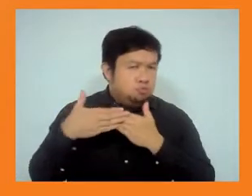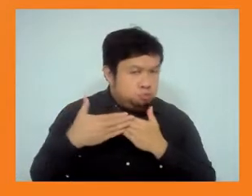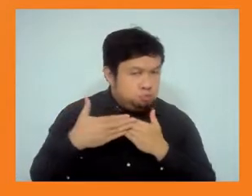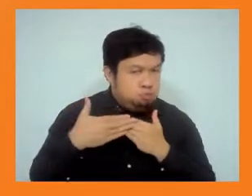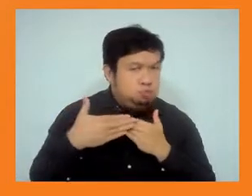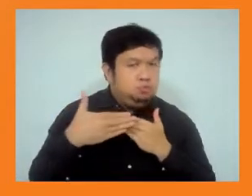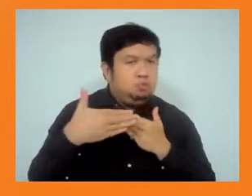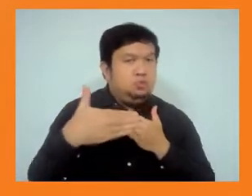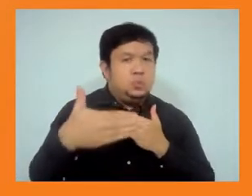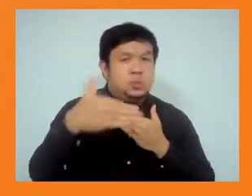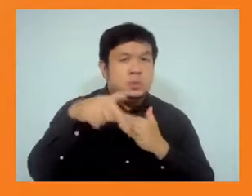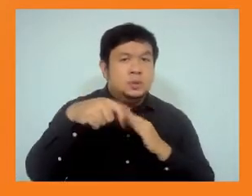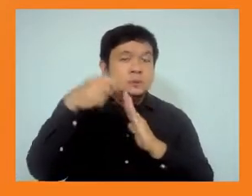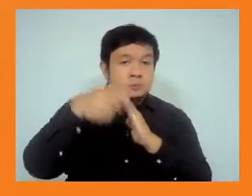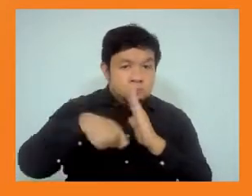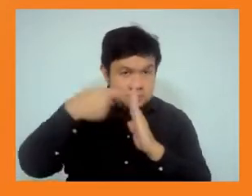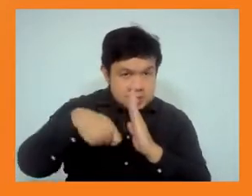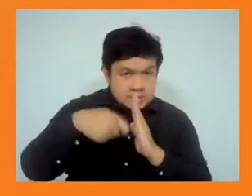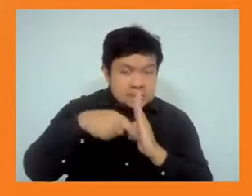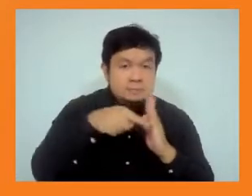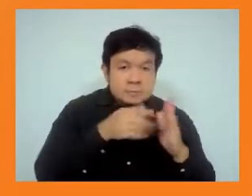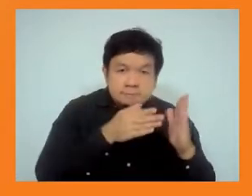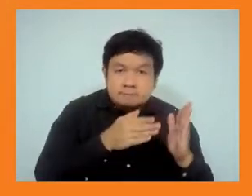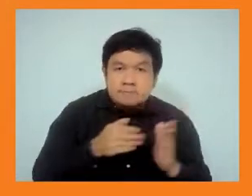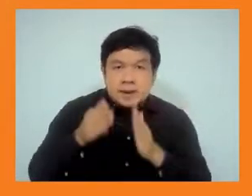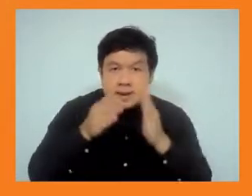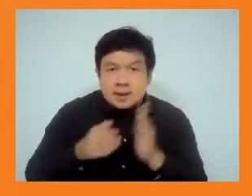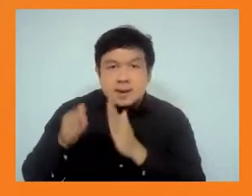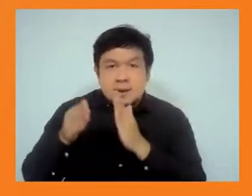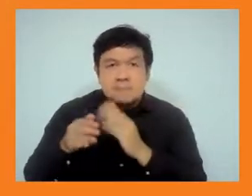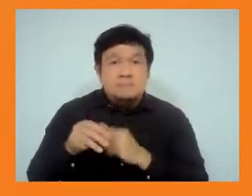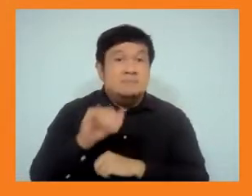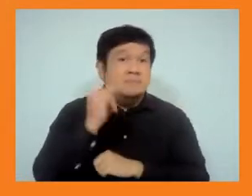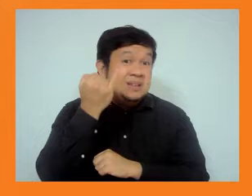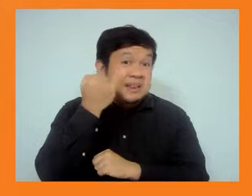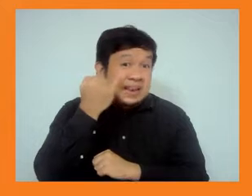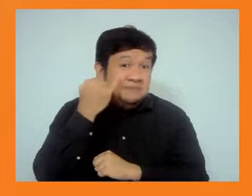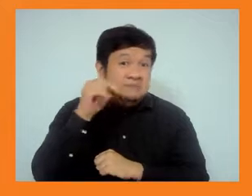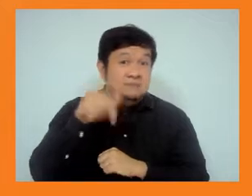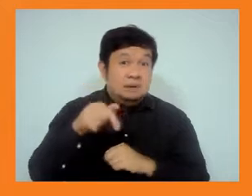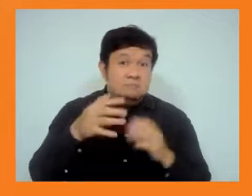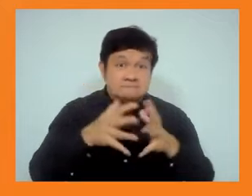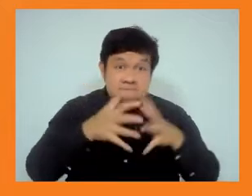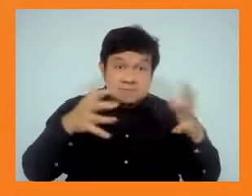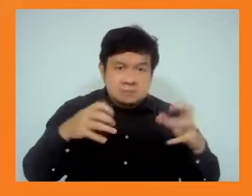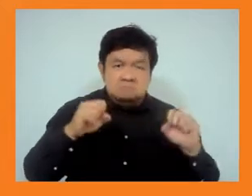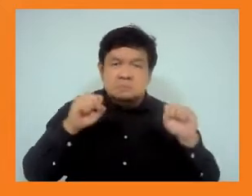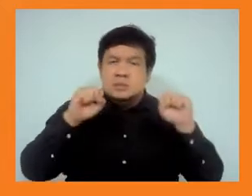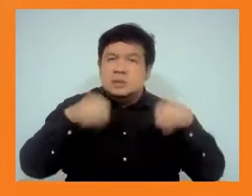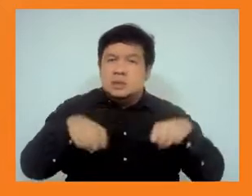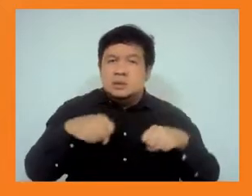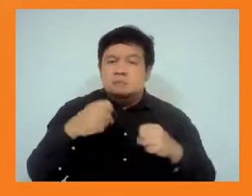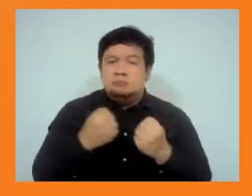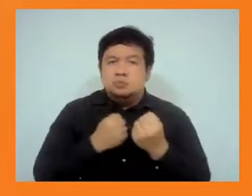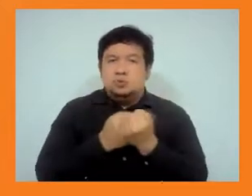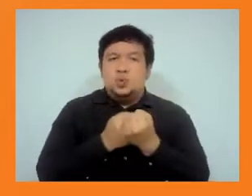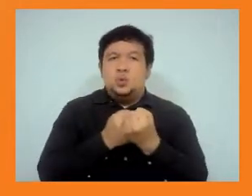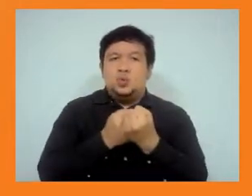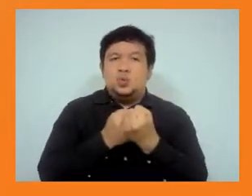some of the key points just as background context. So first, we understand that we need to take a